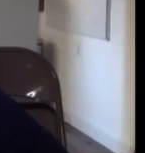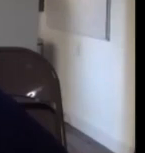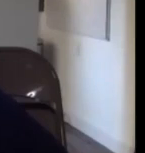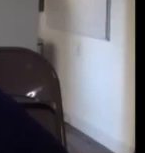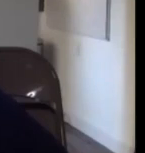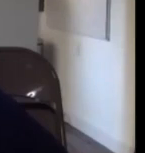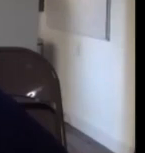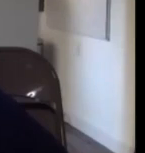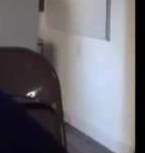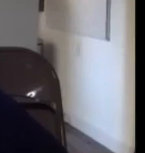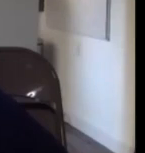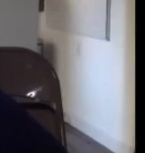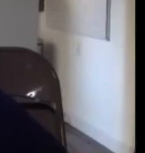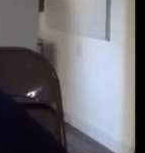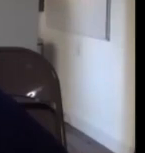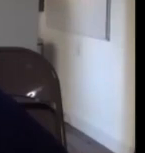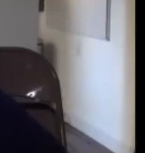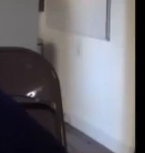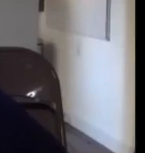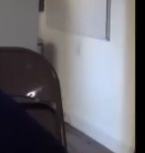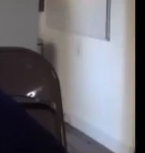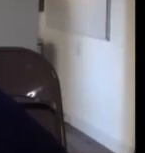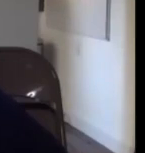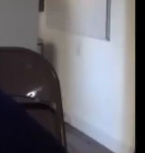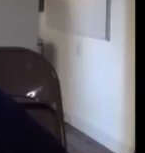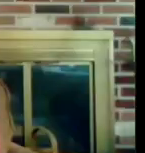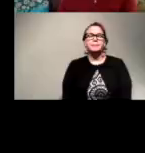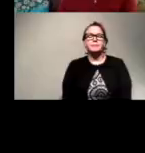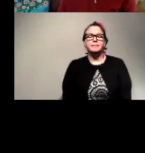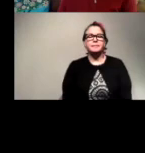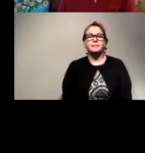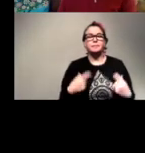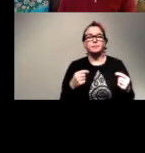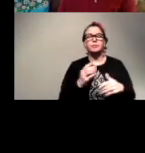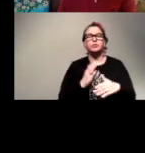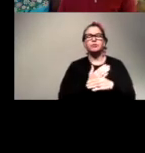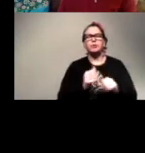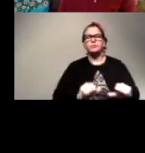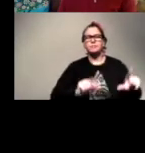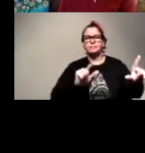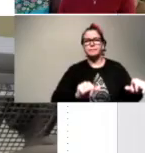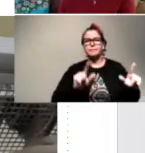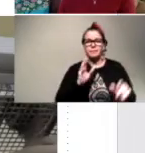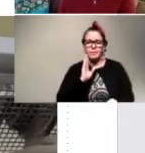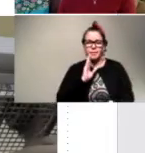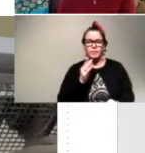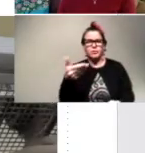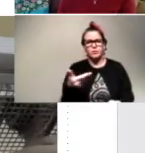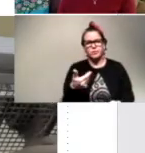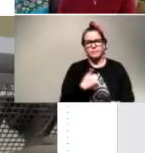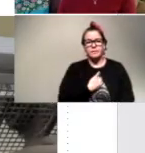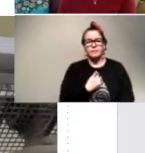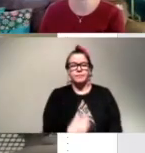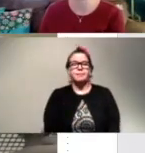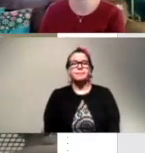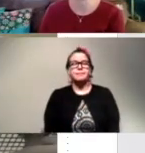bit about what my job is like. So I'm going to just share a few slides with you for an introduction, and then